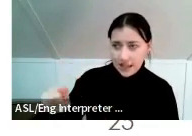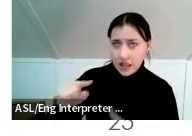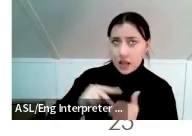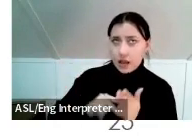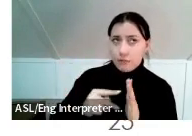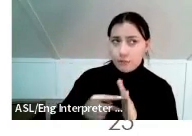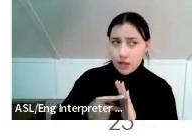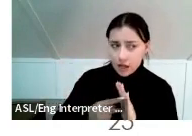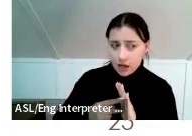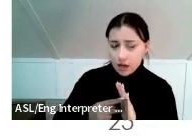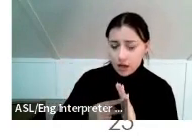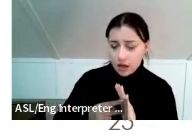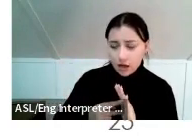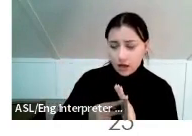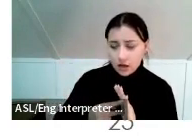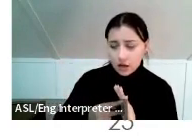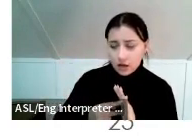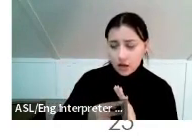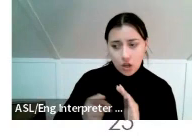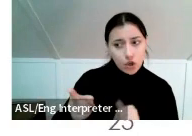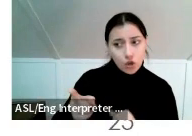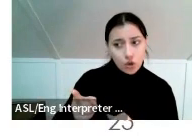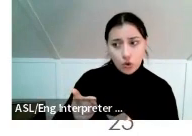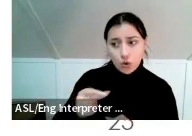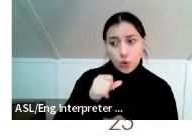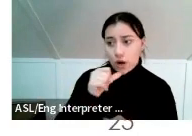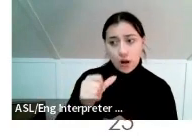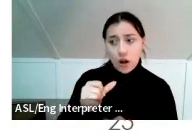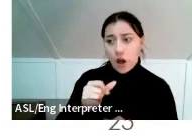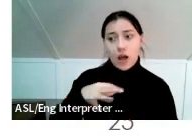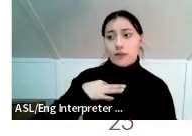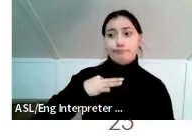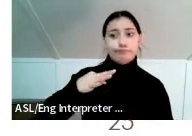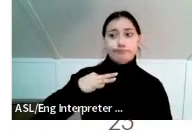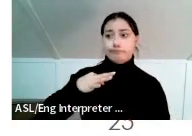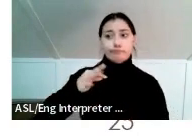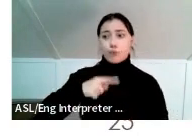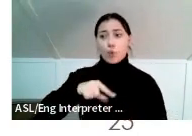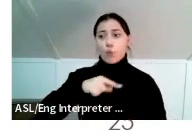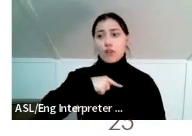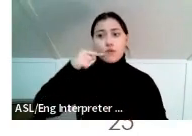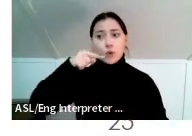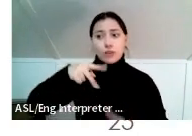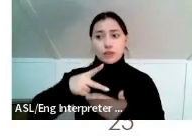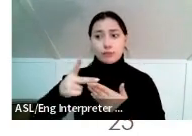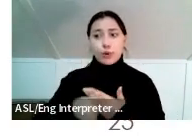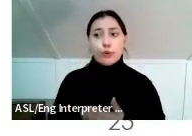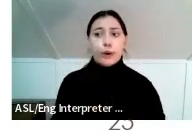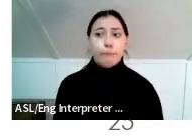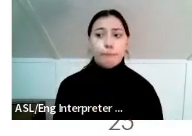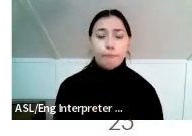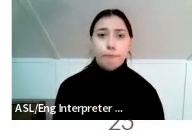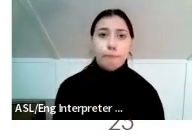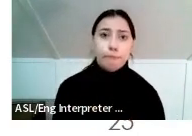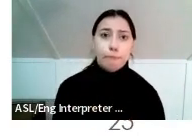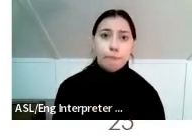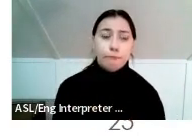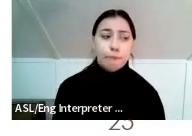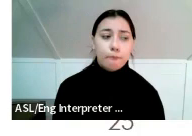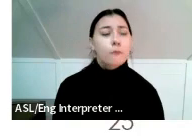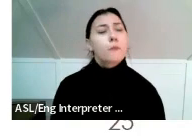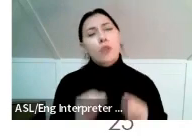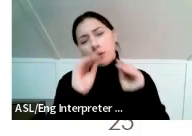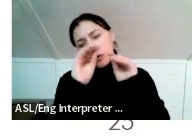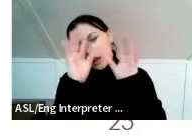then you are not going to meet the eligibility for this program. And to clarify, so if